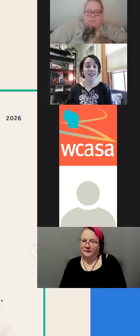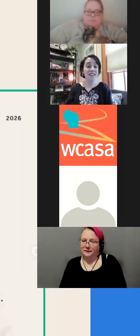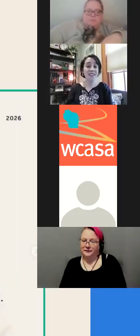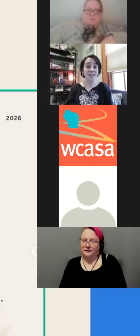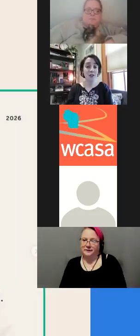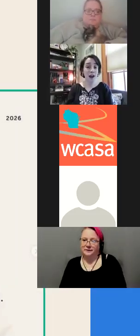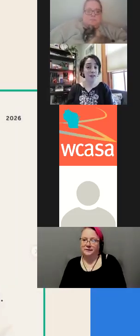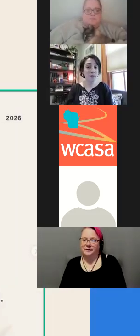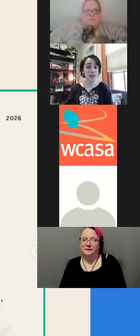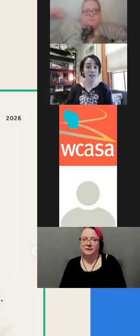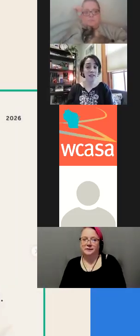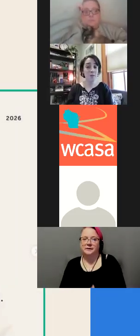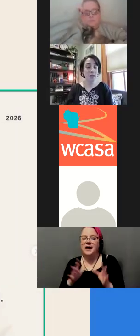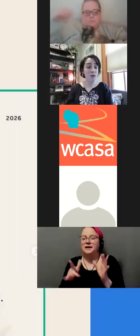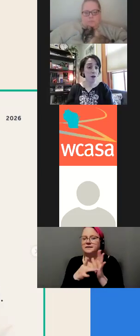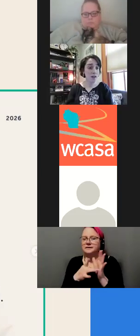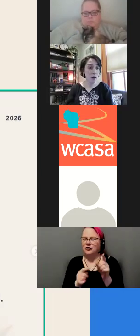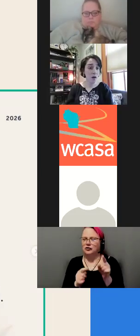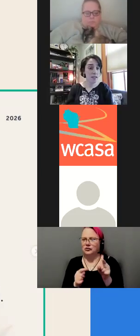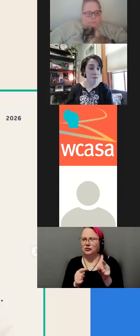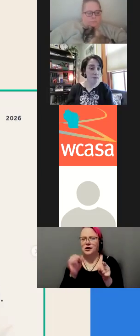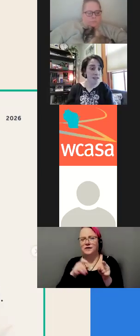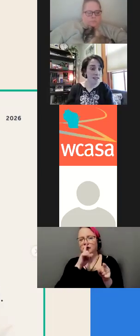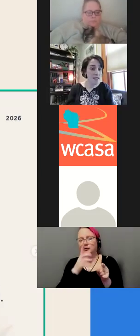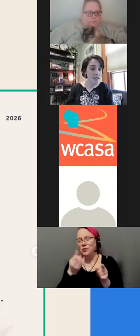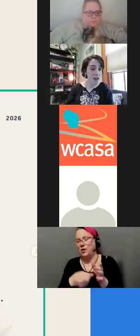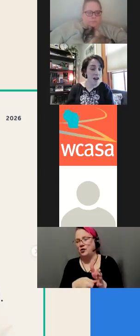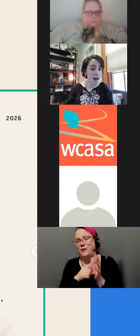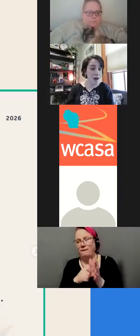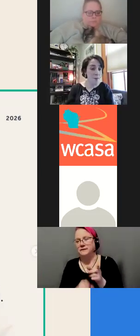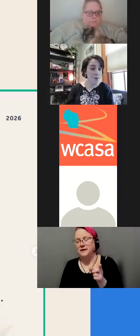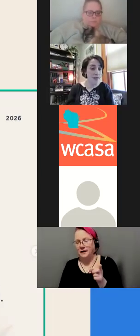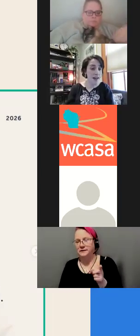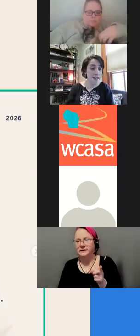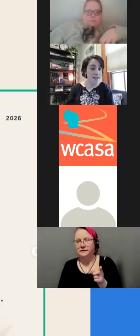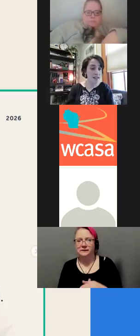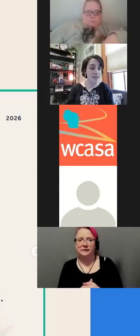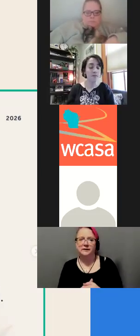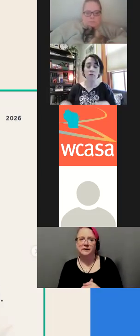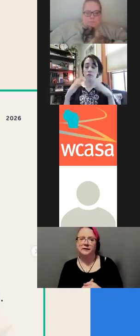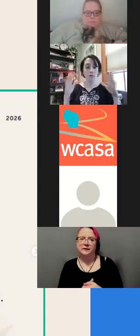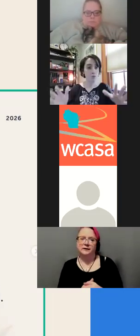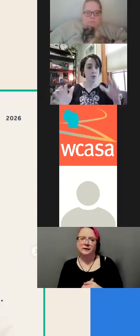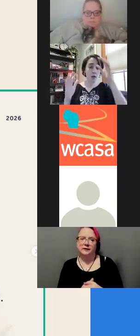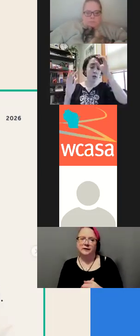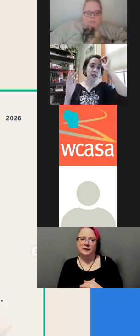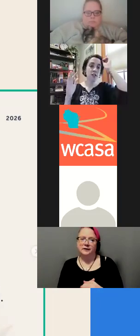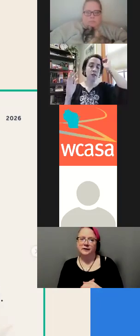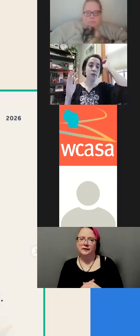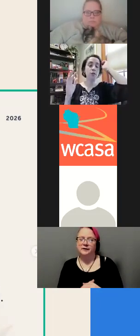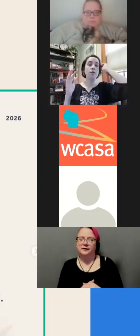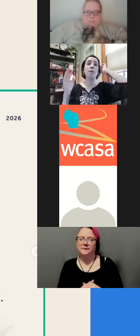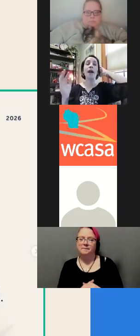I highlighted the center graphic because that's really what I want to emphasize here, that you don't